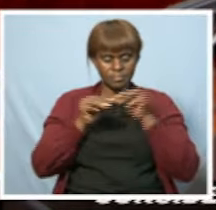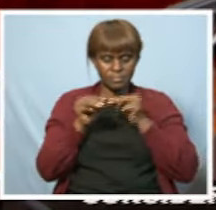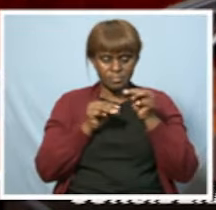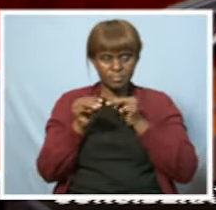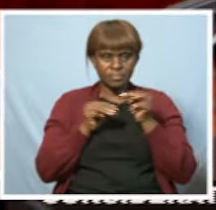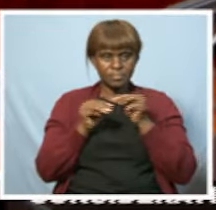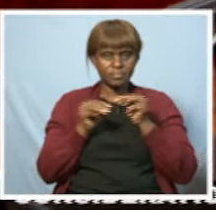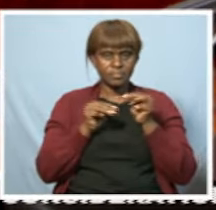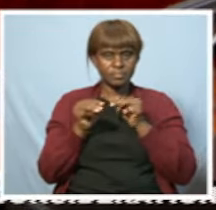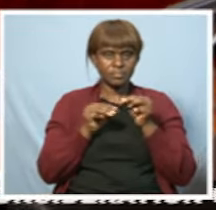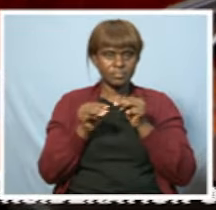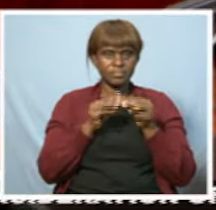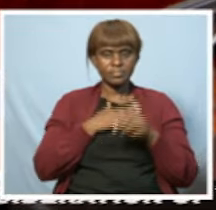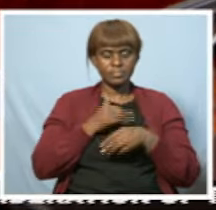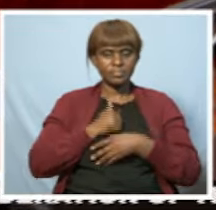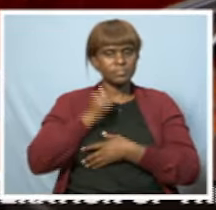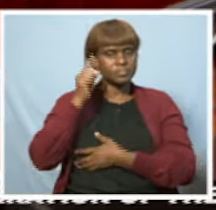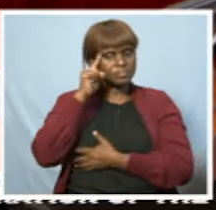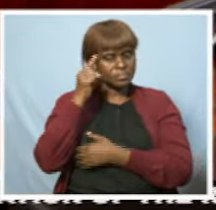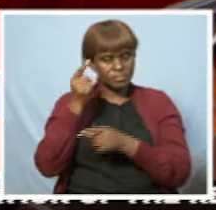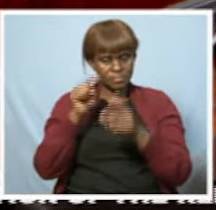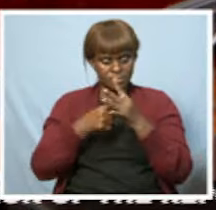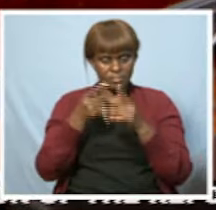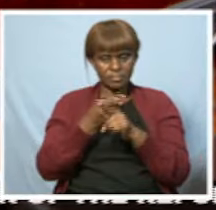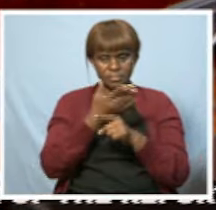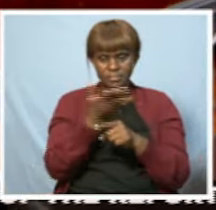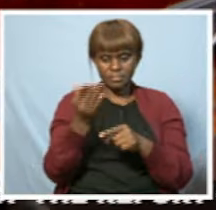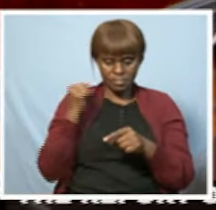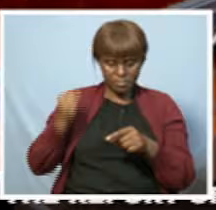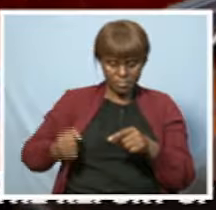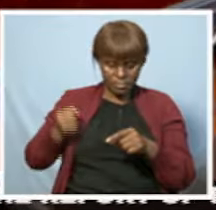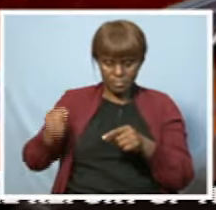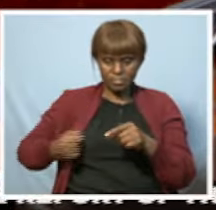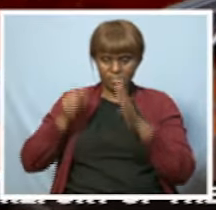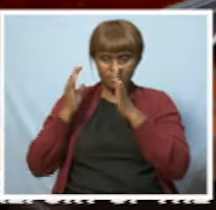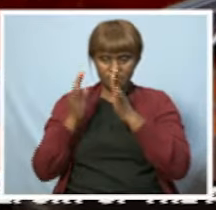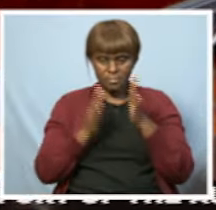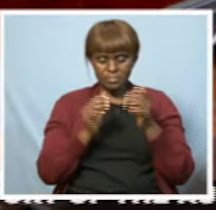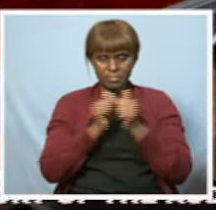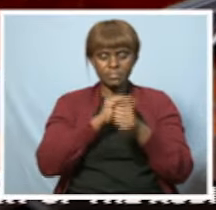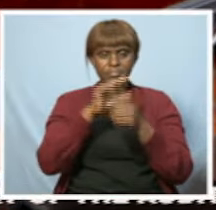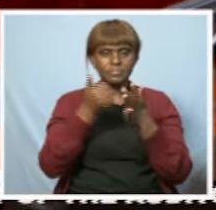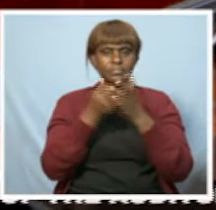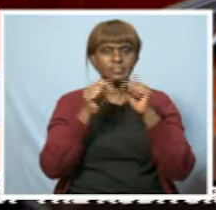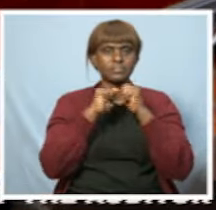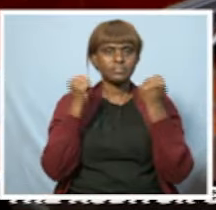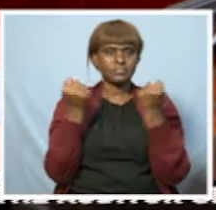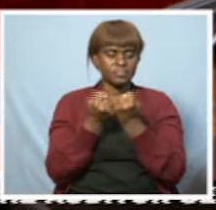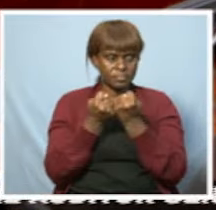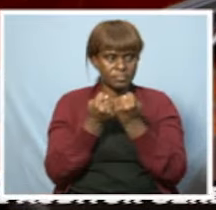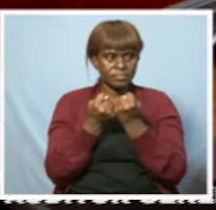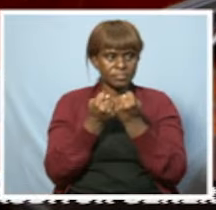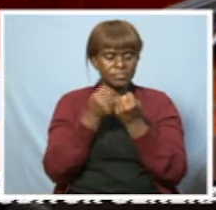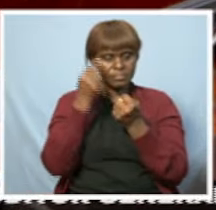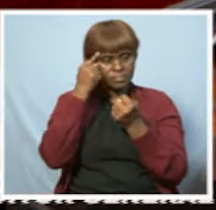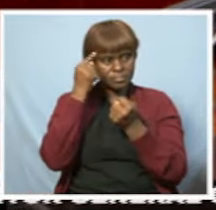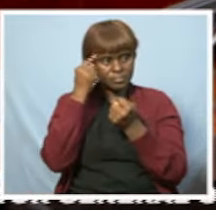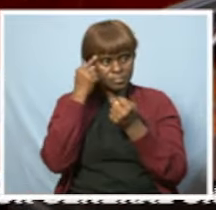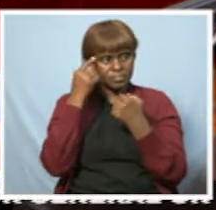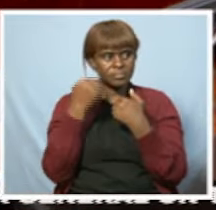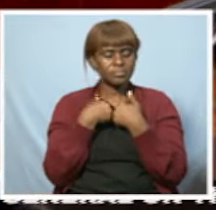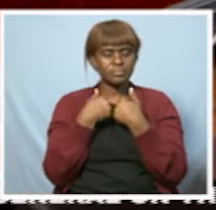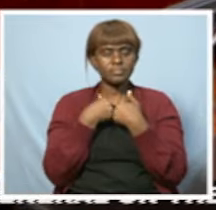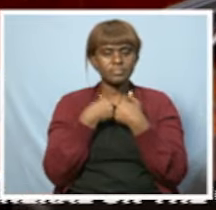management, I think I'll start from there. Chief planner and the whole team. The government